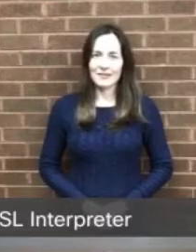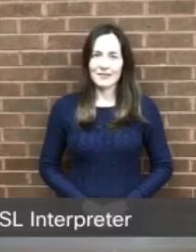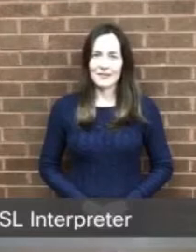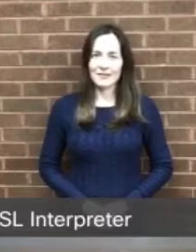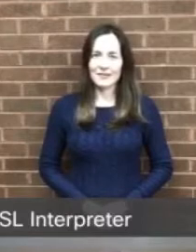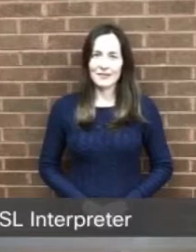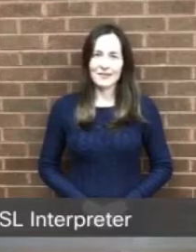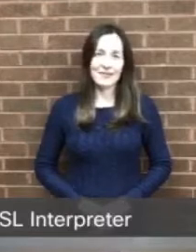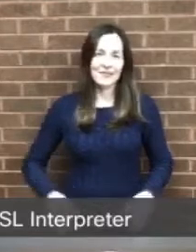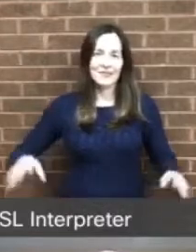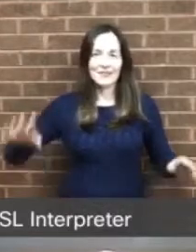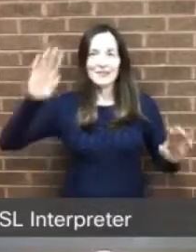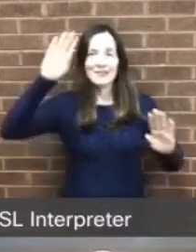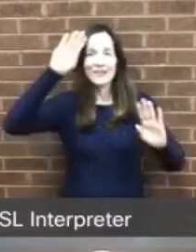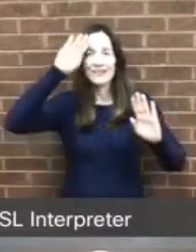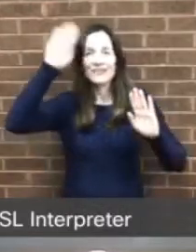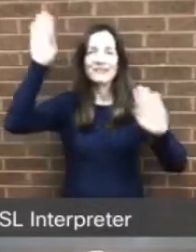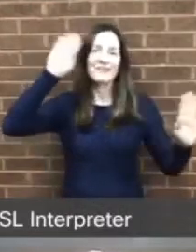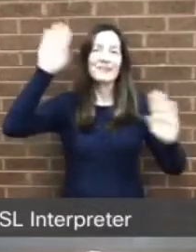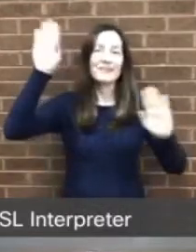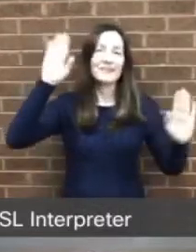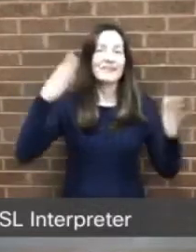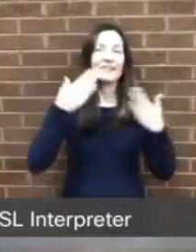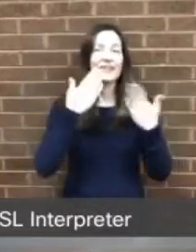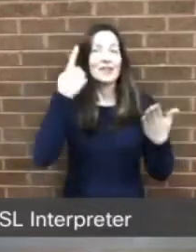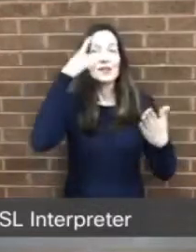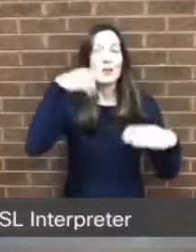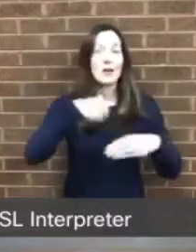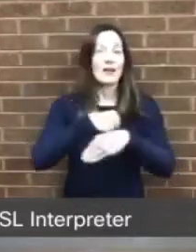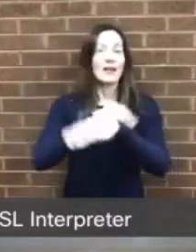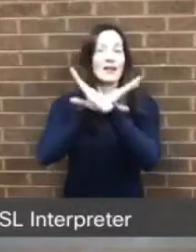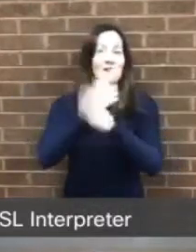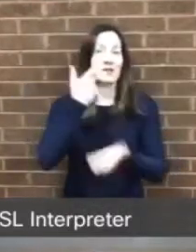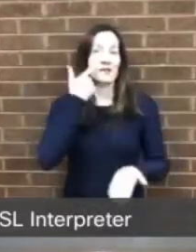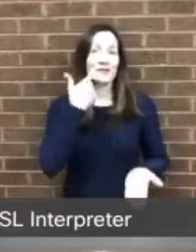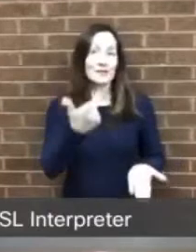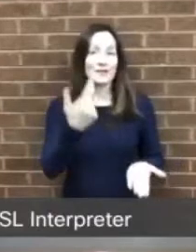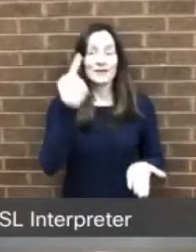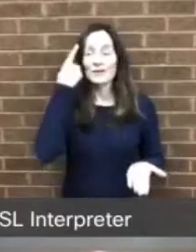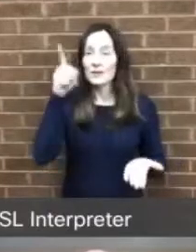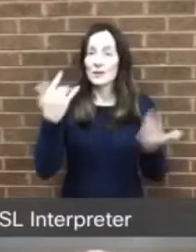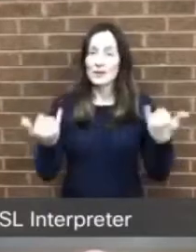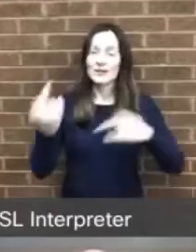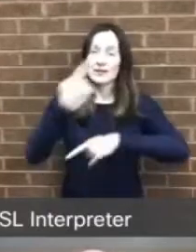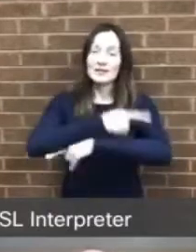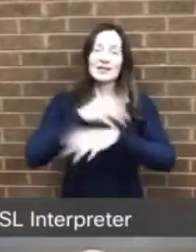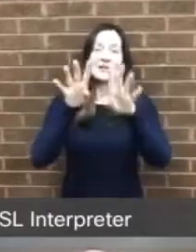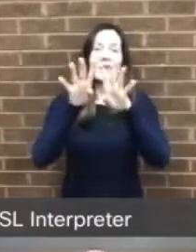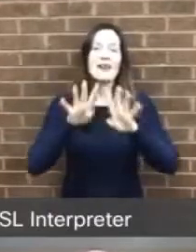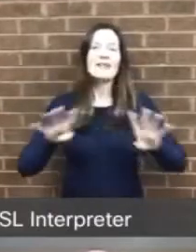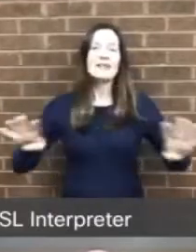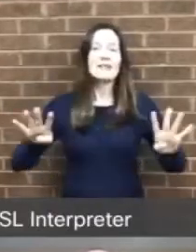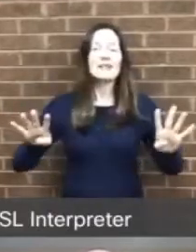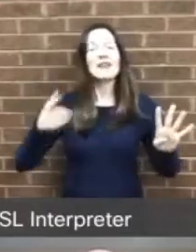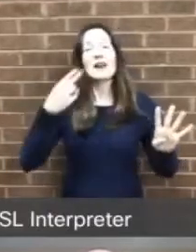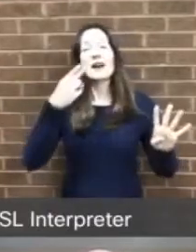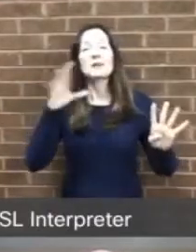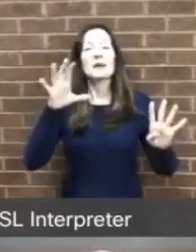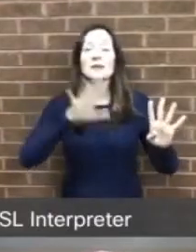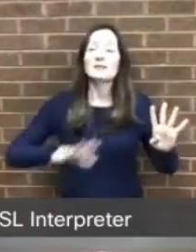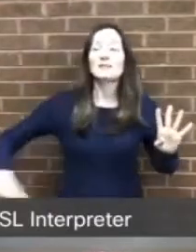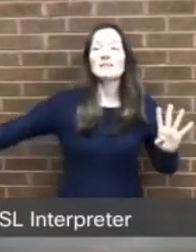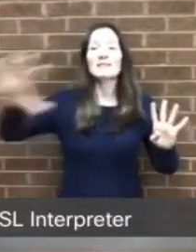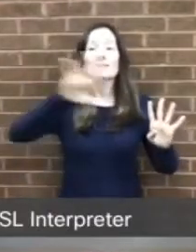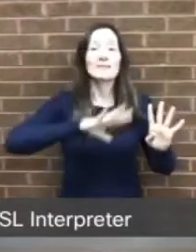Hey everyone, thank you for joining us for this Hanukkah countywide candle lighting tonight. We're